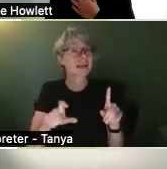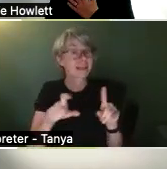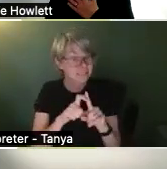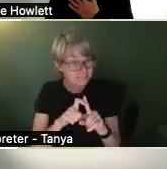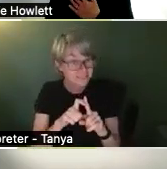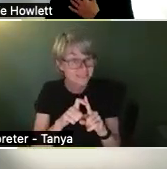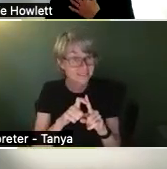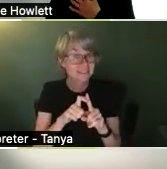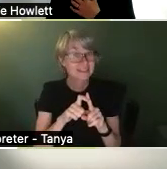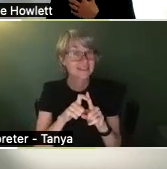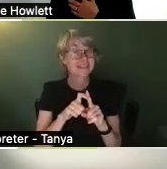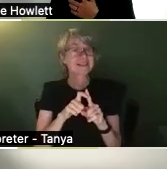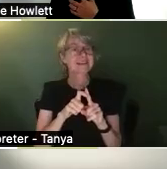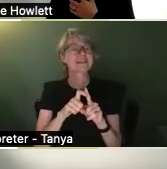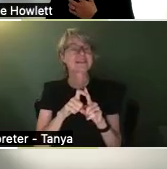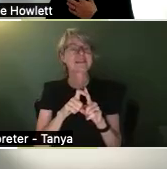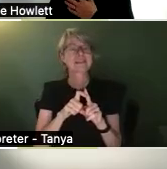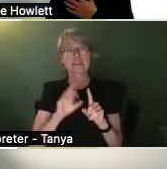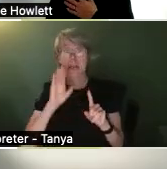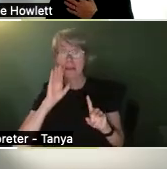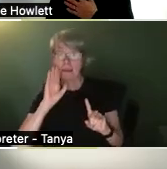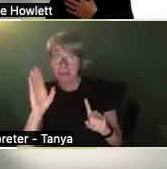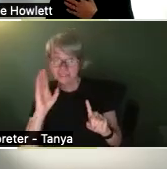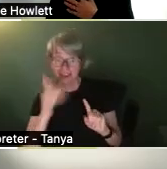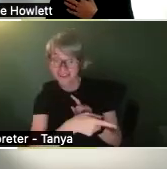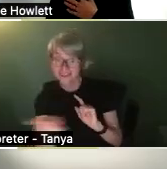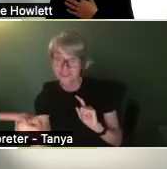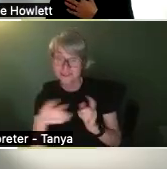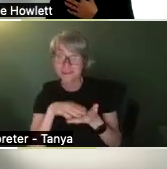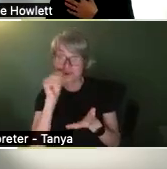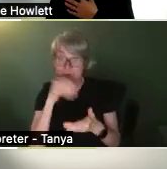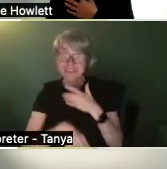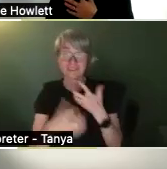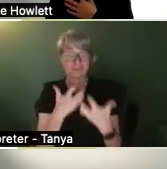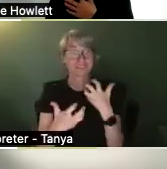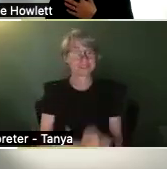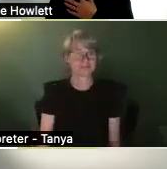disability given core lecture to student in university.